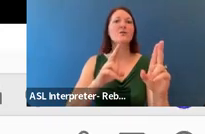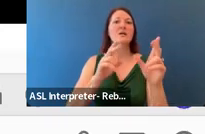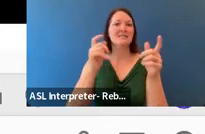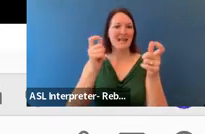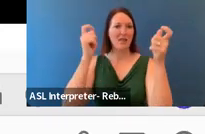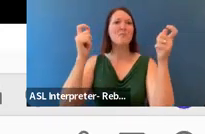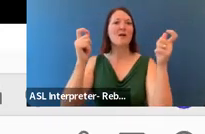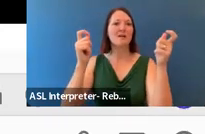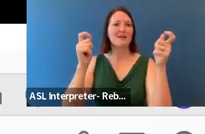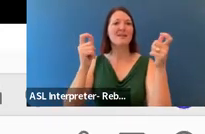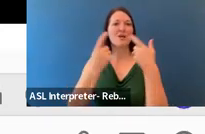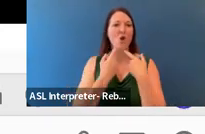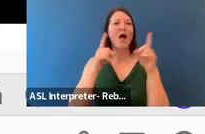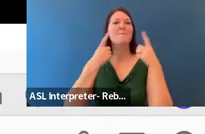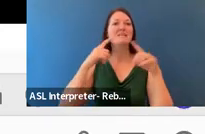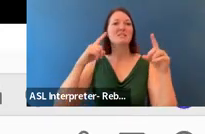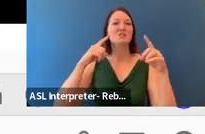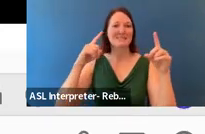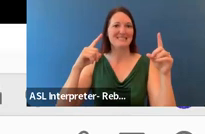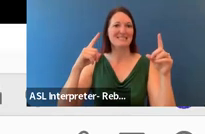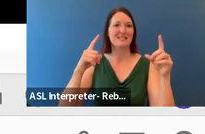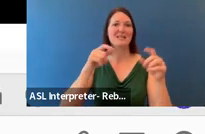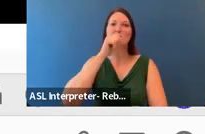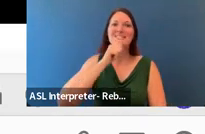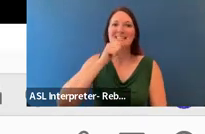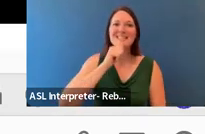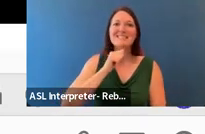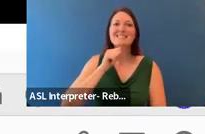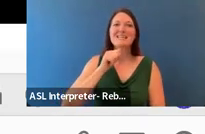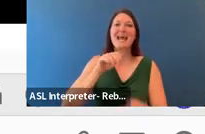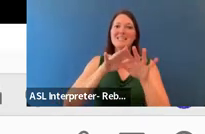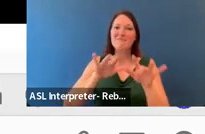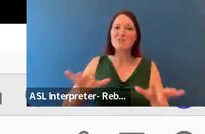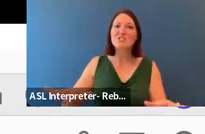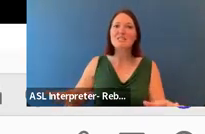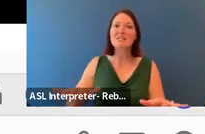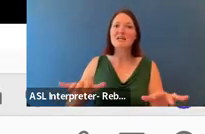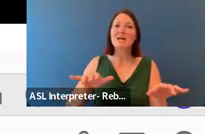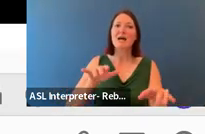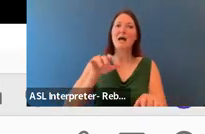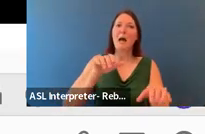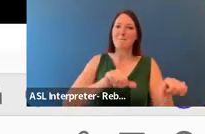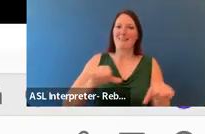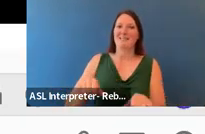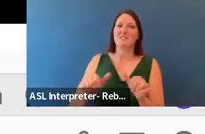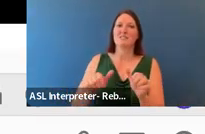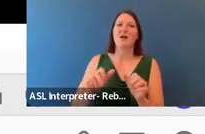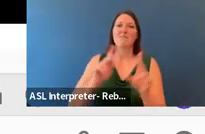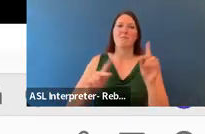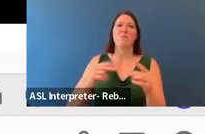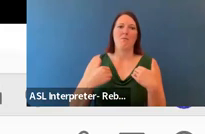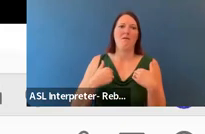honor, and celebrate the accomplishments, resilience, and diverse abilities of individuals with